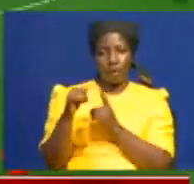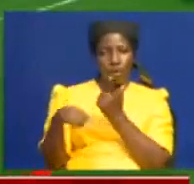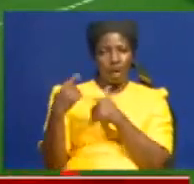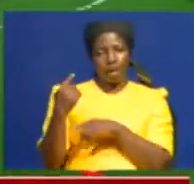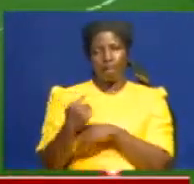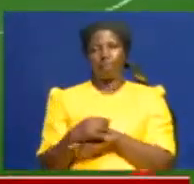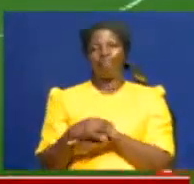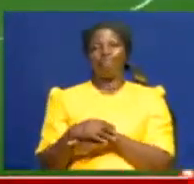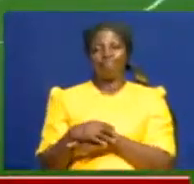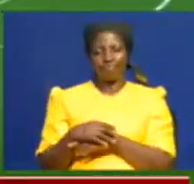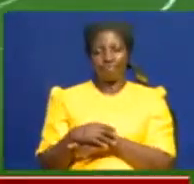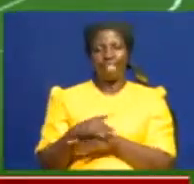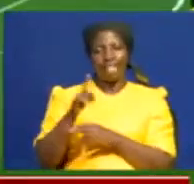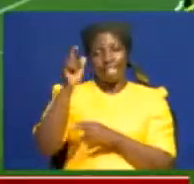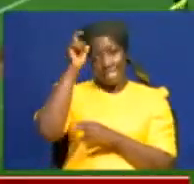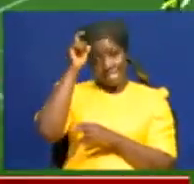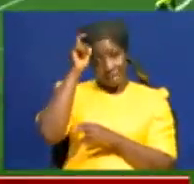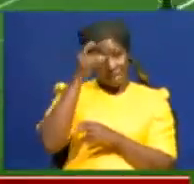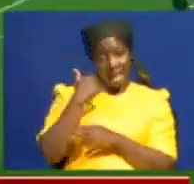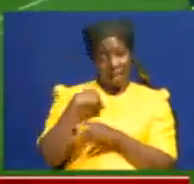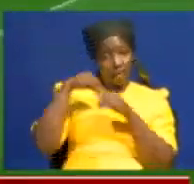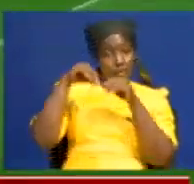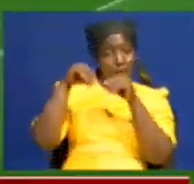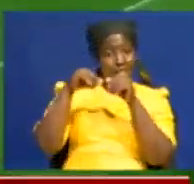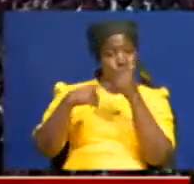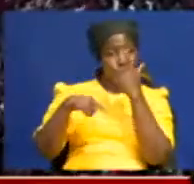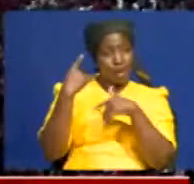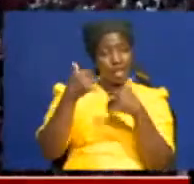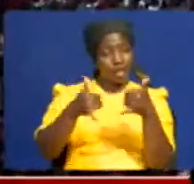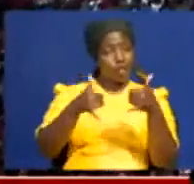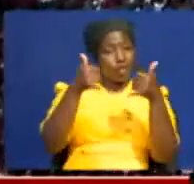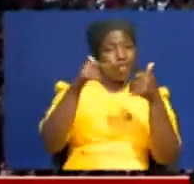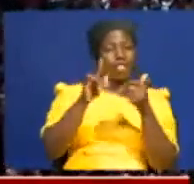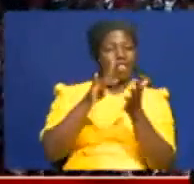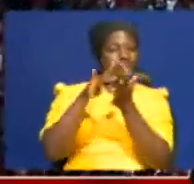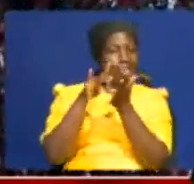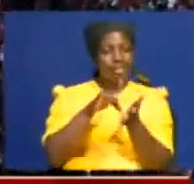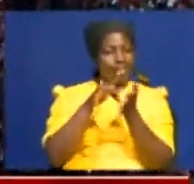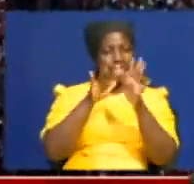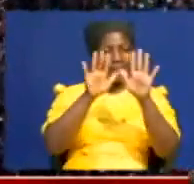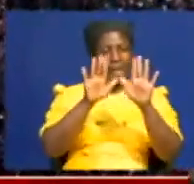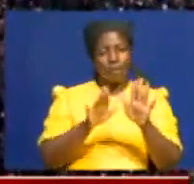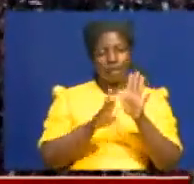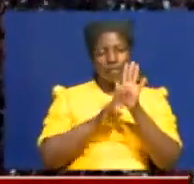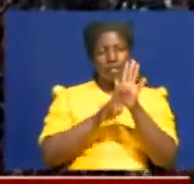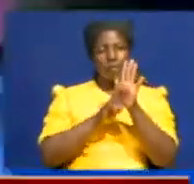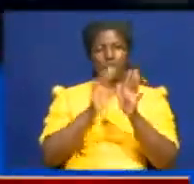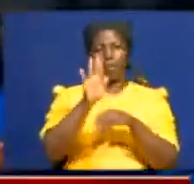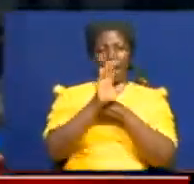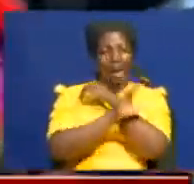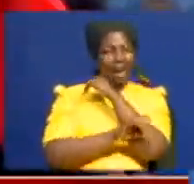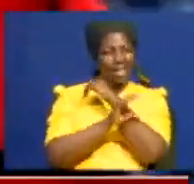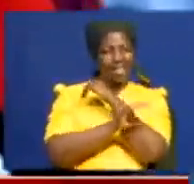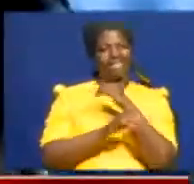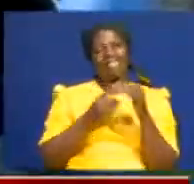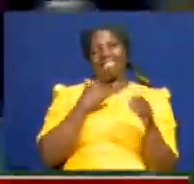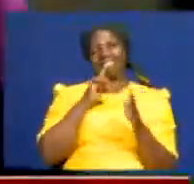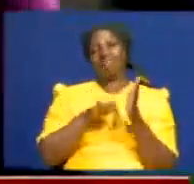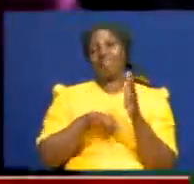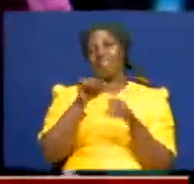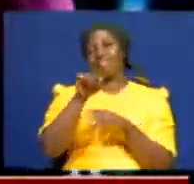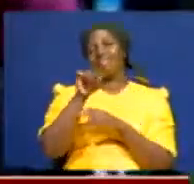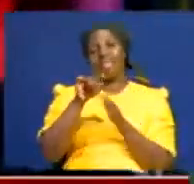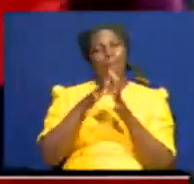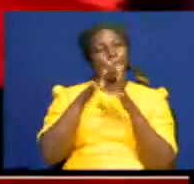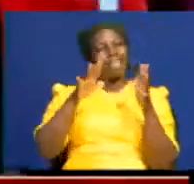game that the Egypt has the quality to win the trophy. Salah emphasized the importance of representing his country, describing it as a great